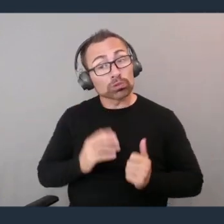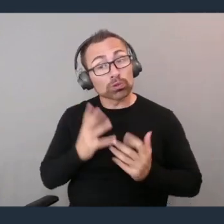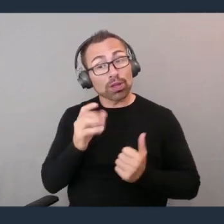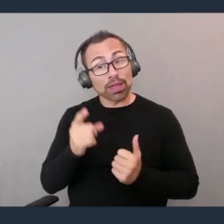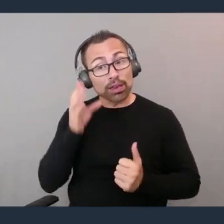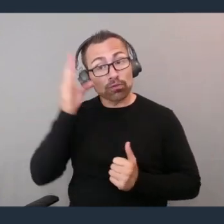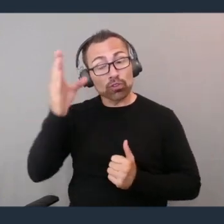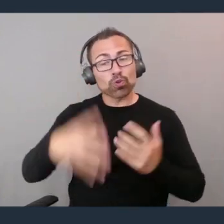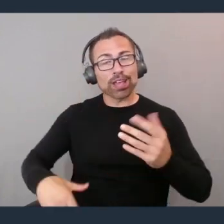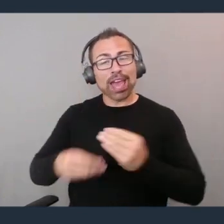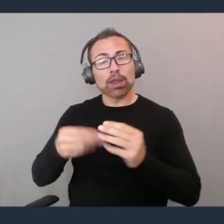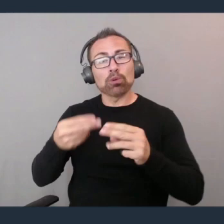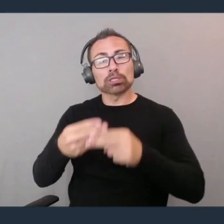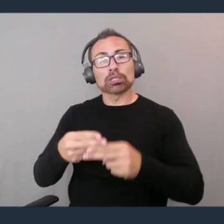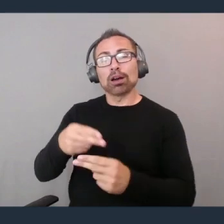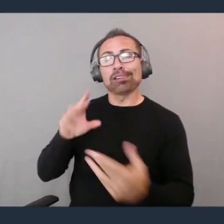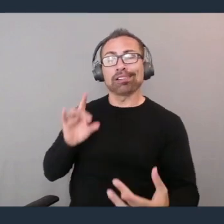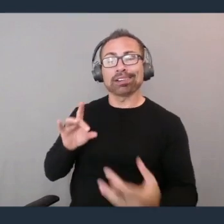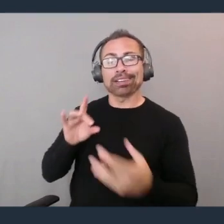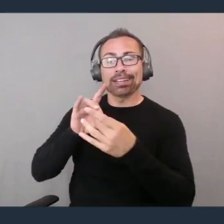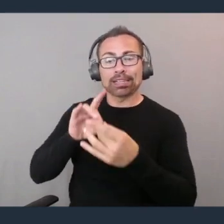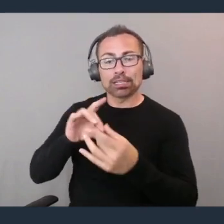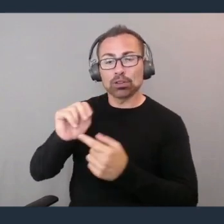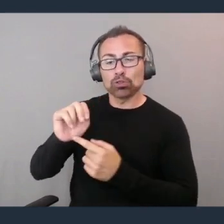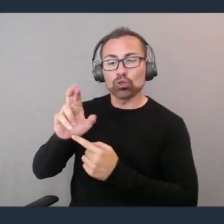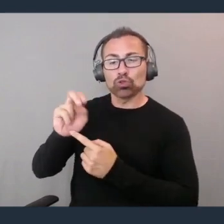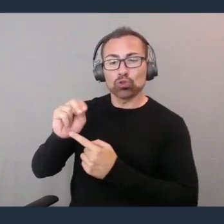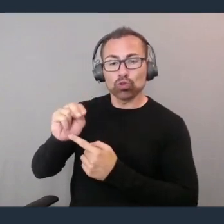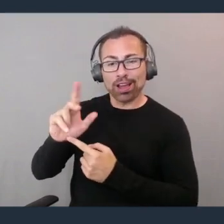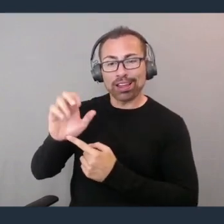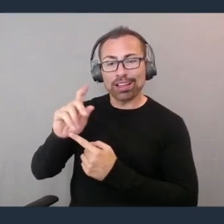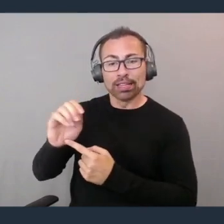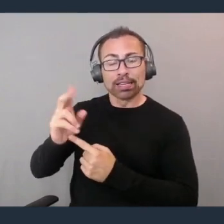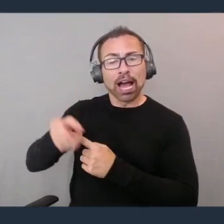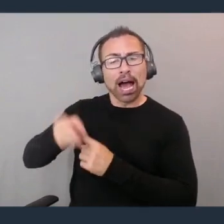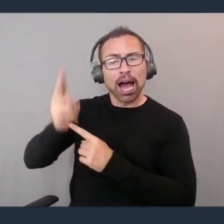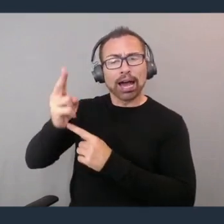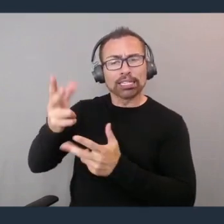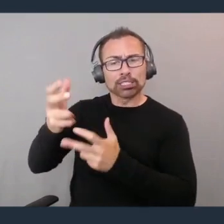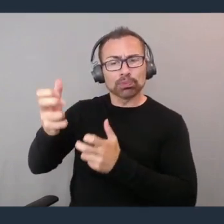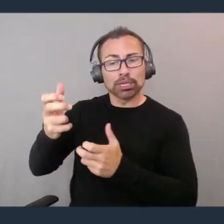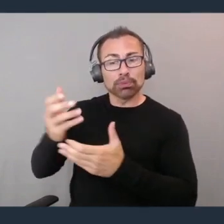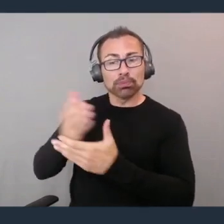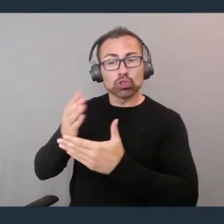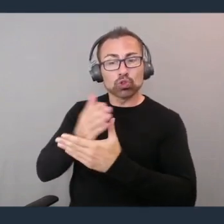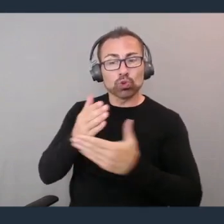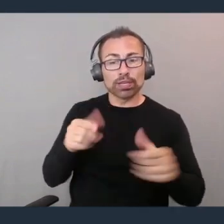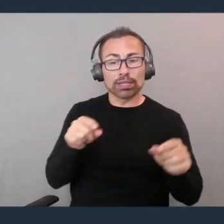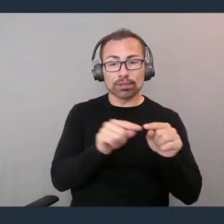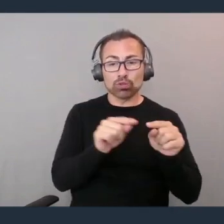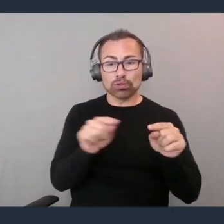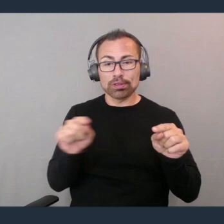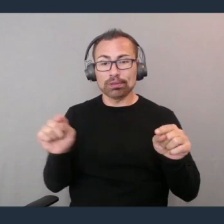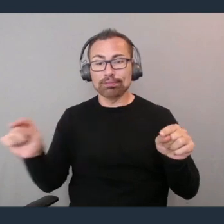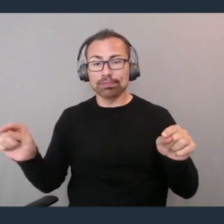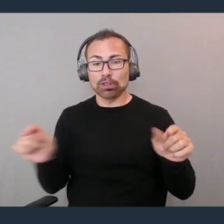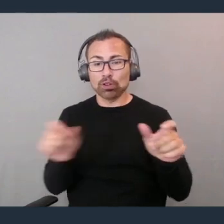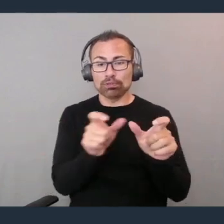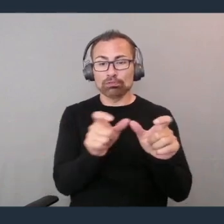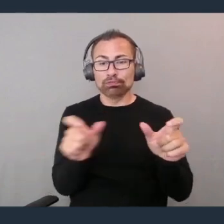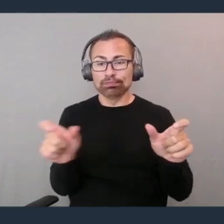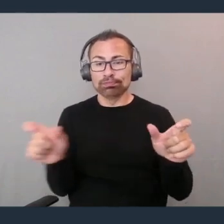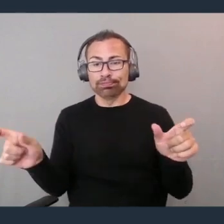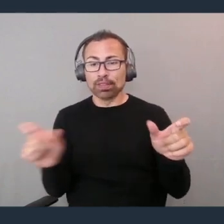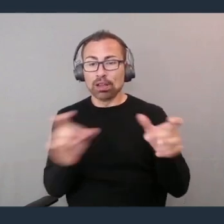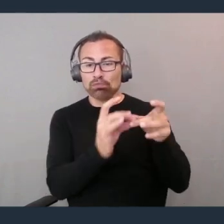neuron link, a connection, a high-speed, ultra-high-speed connectivity between the accelerators, so that those accelerators can directly do the communication and shard